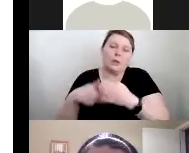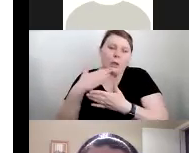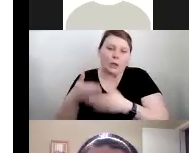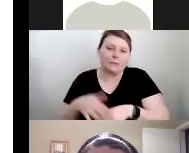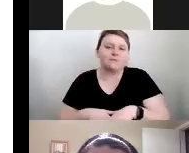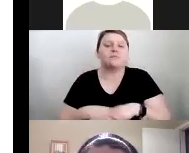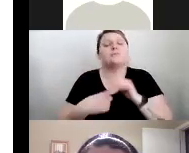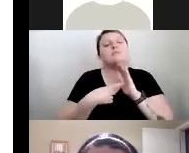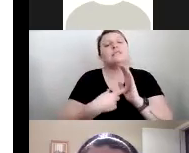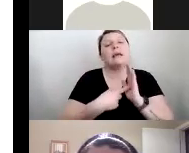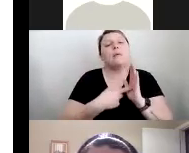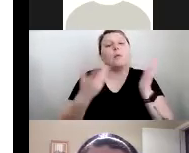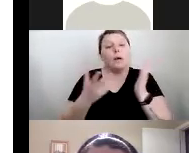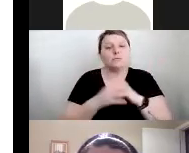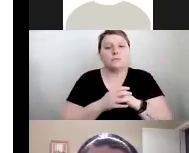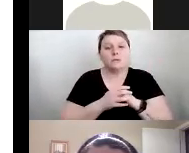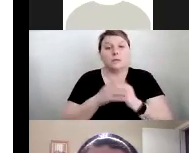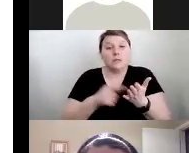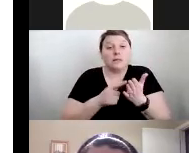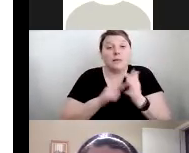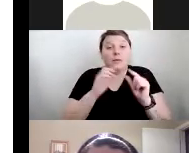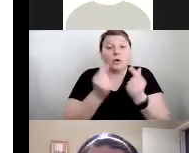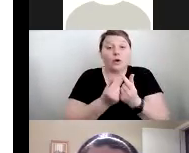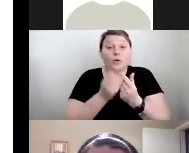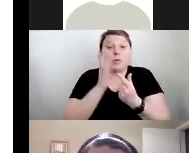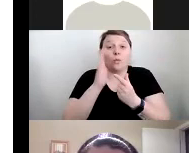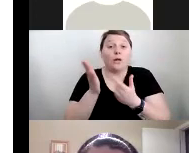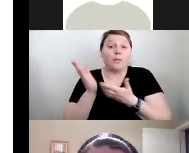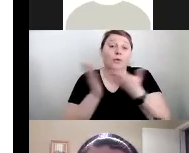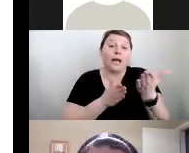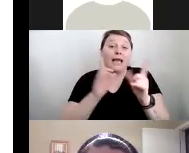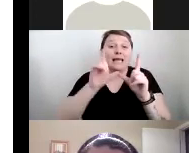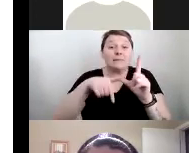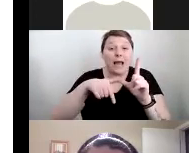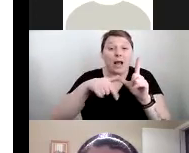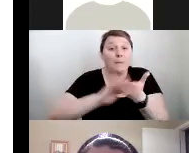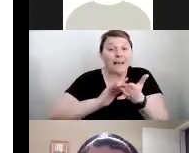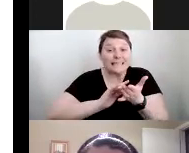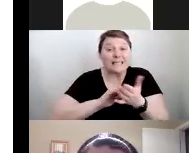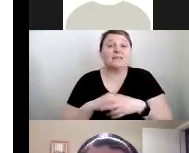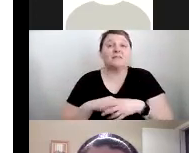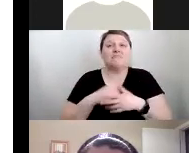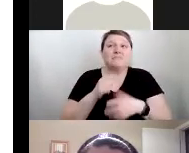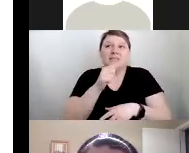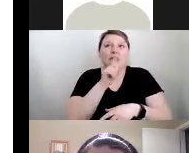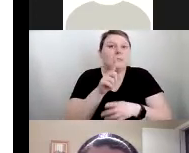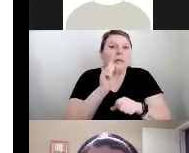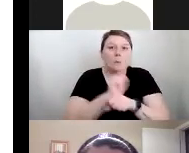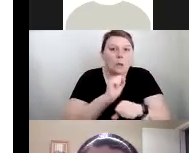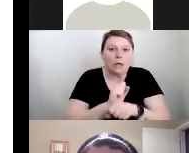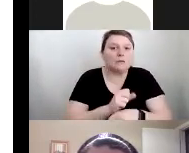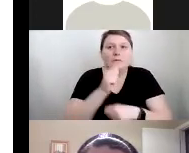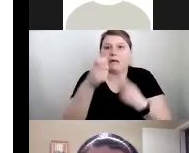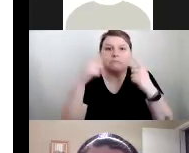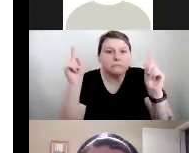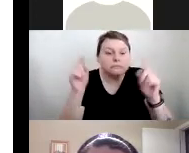examples is that sometimes these groups will take expired medicines that are only semi-effective or not effective at all,